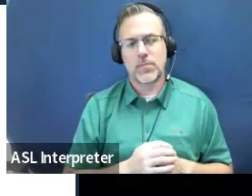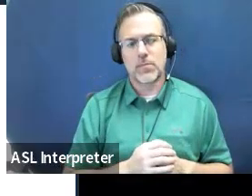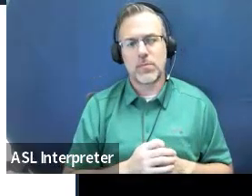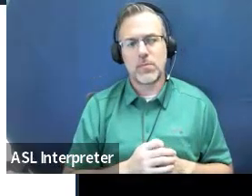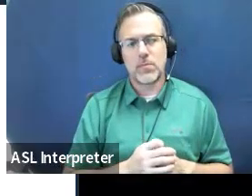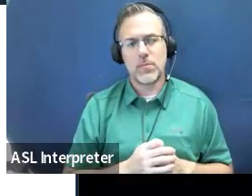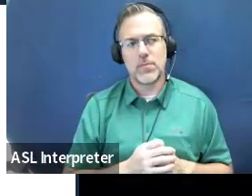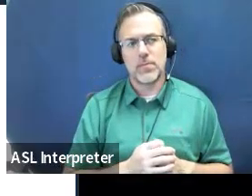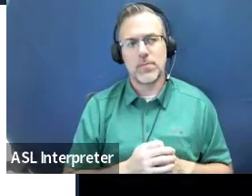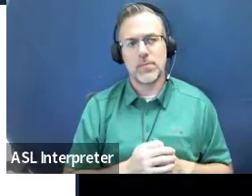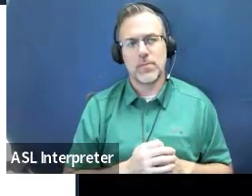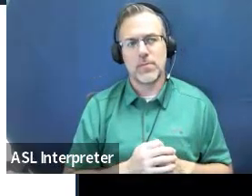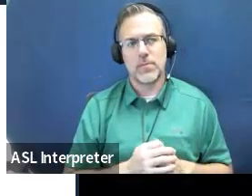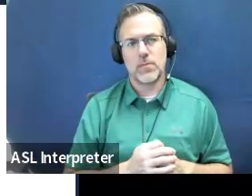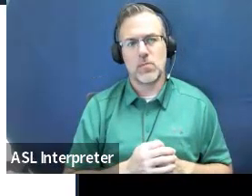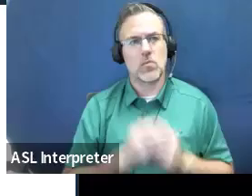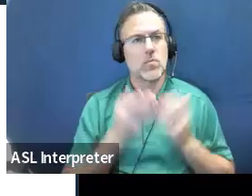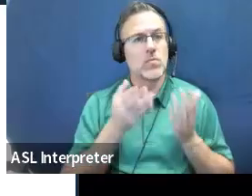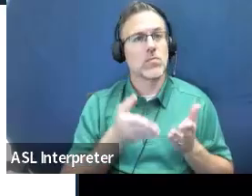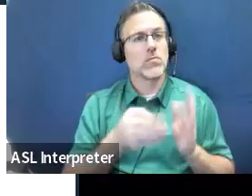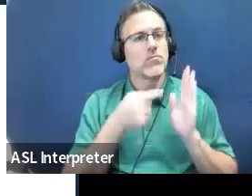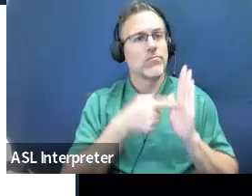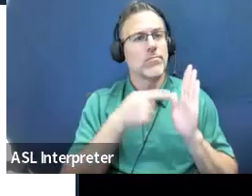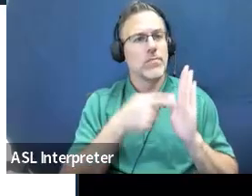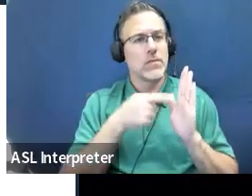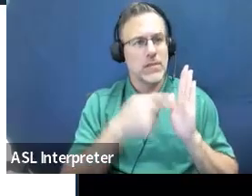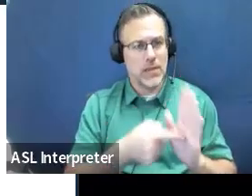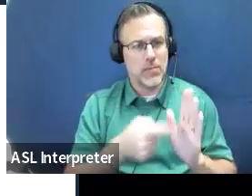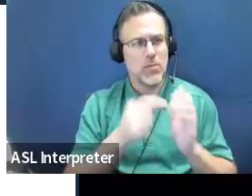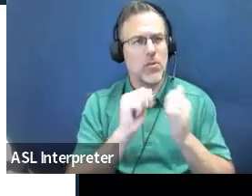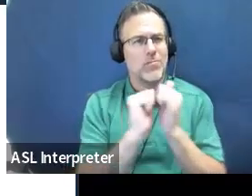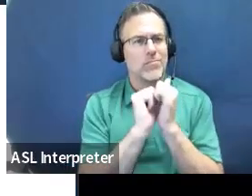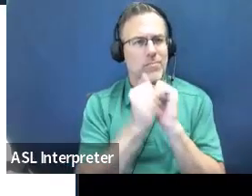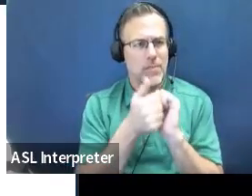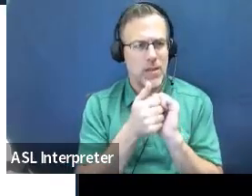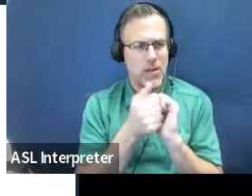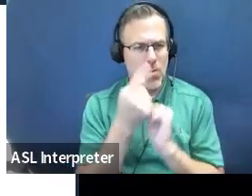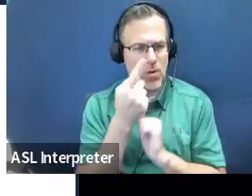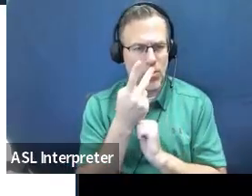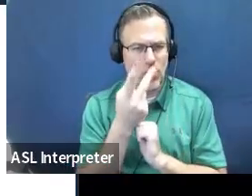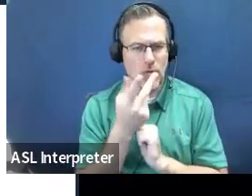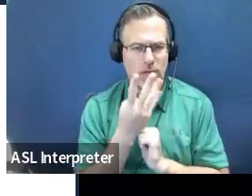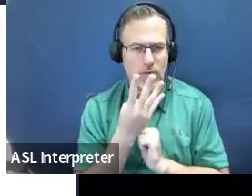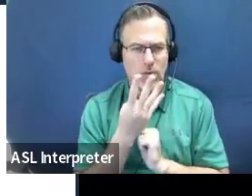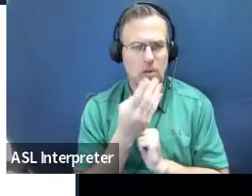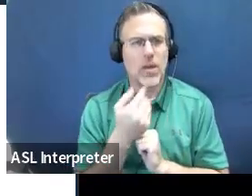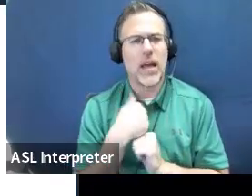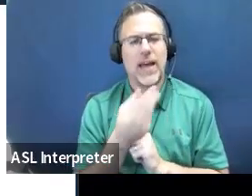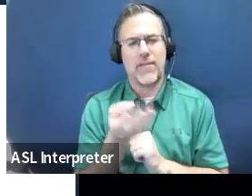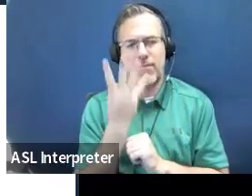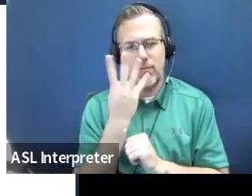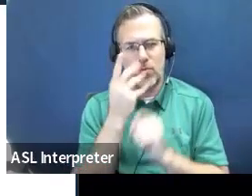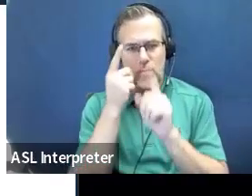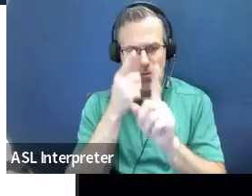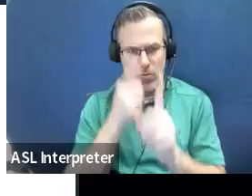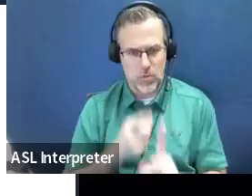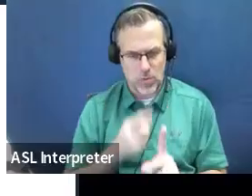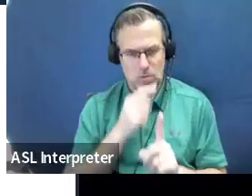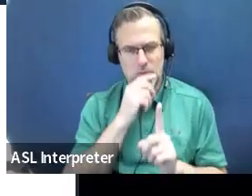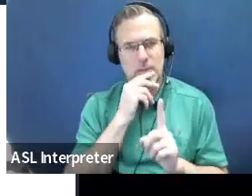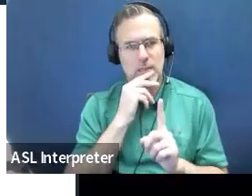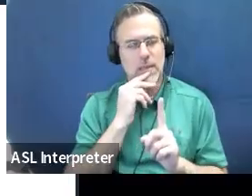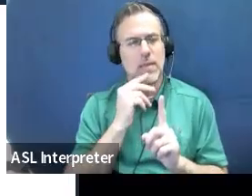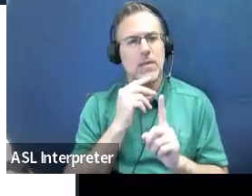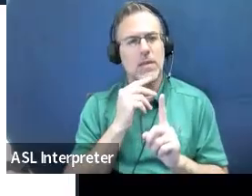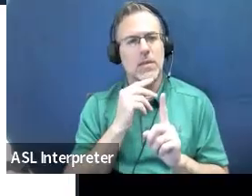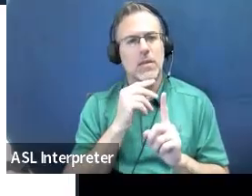So here's an example of how we have, what, 1, 2, 3, 4. We have 4 goals. These